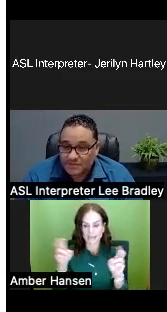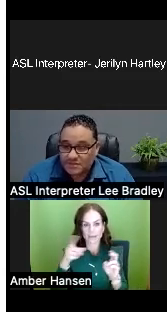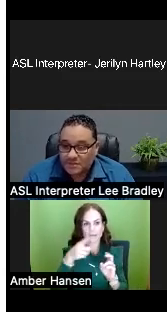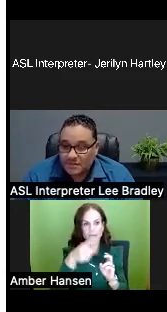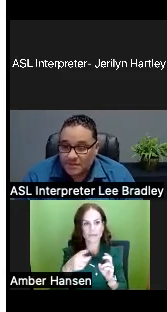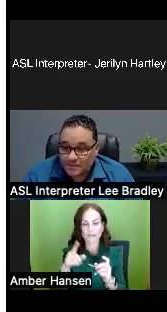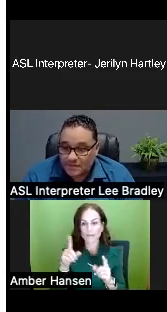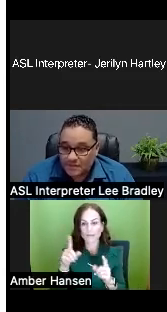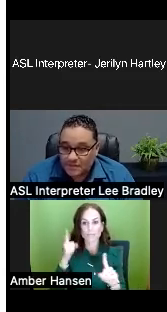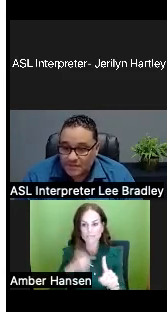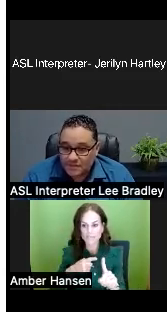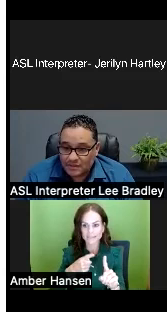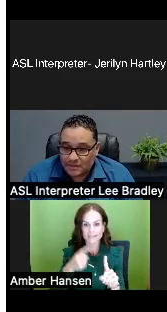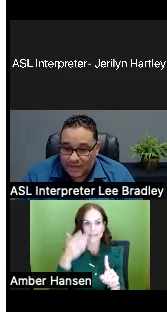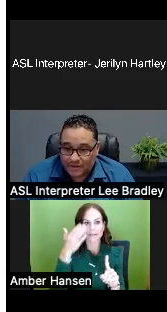concluded